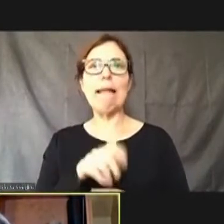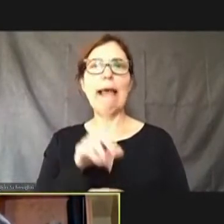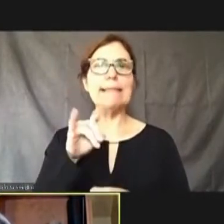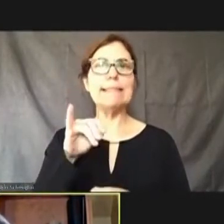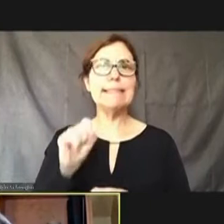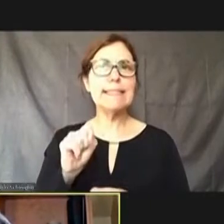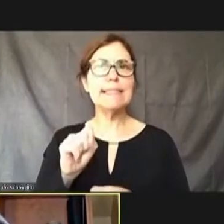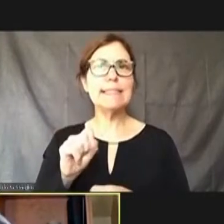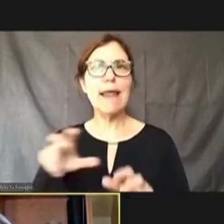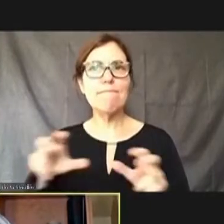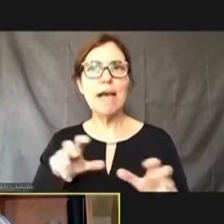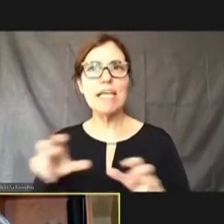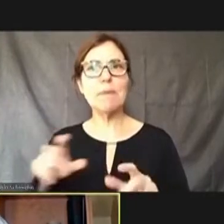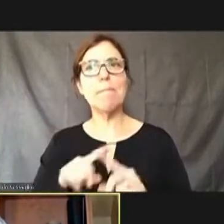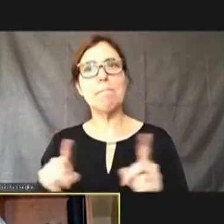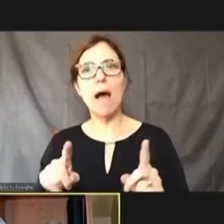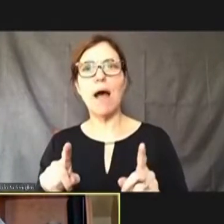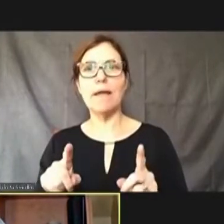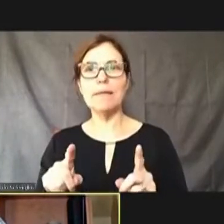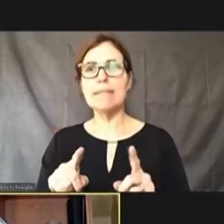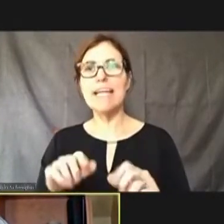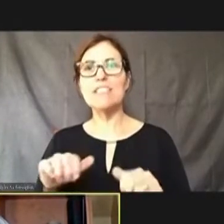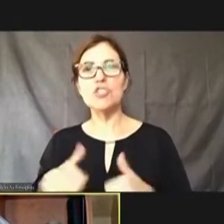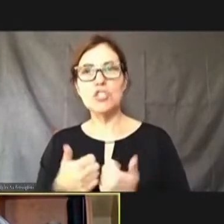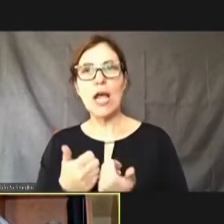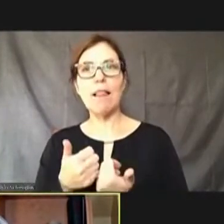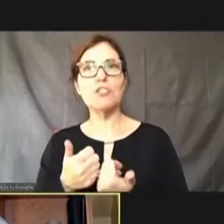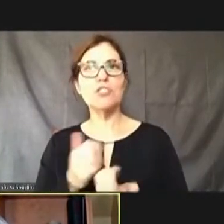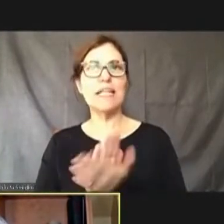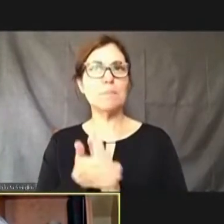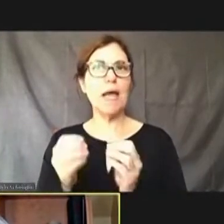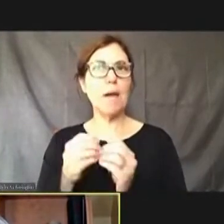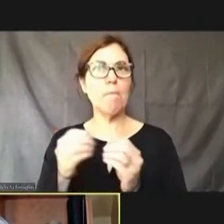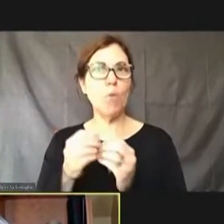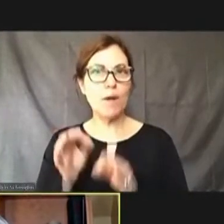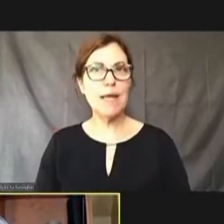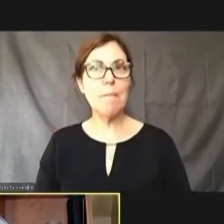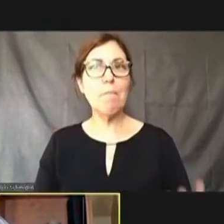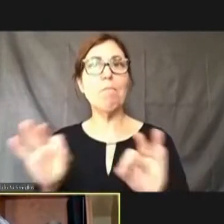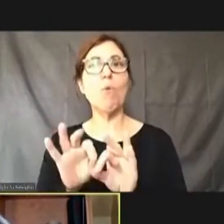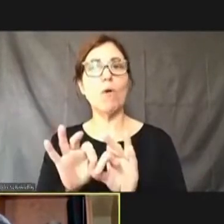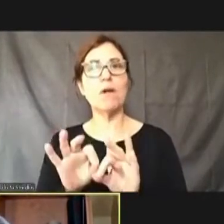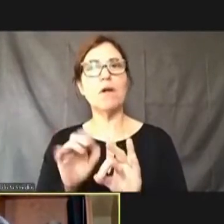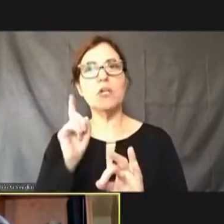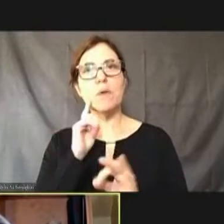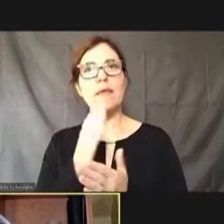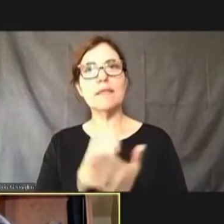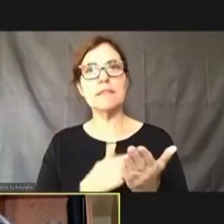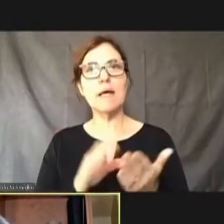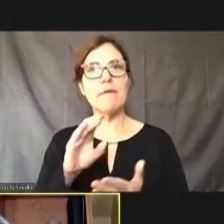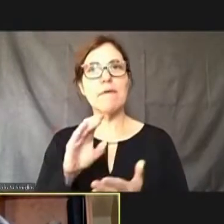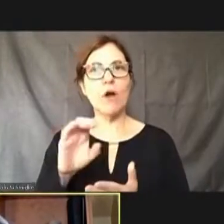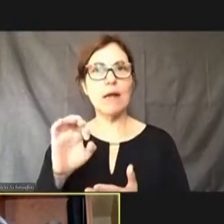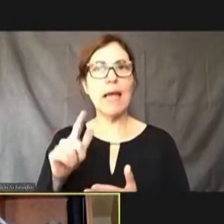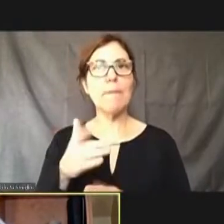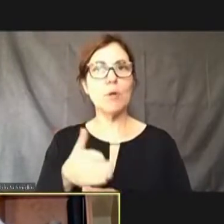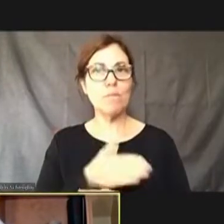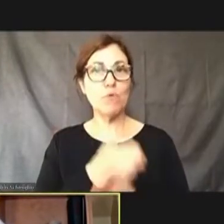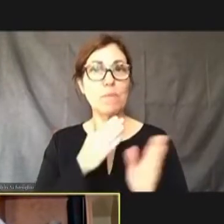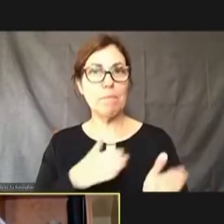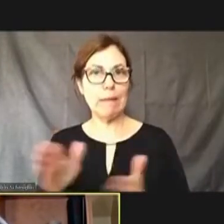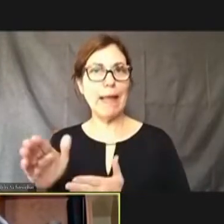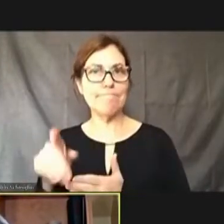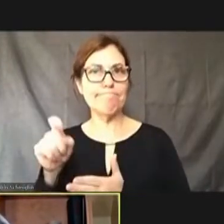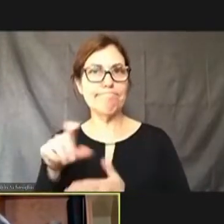become more urgent and so therefore are part of the capital improvement plans. And then on a positive note, acknowledging